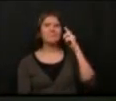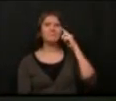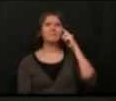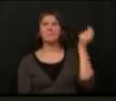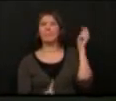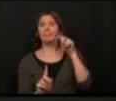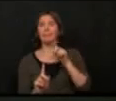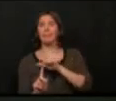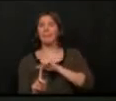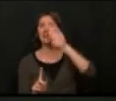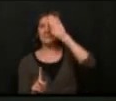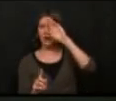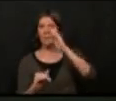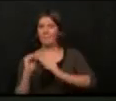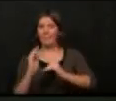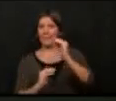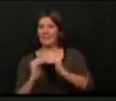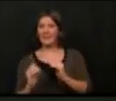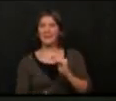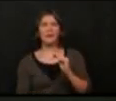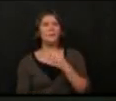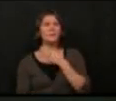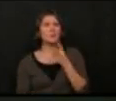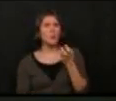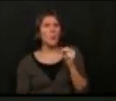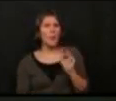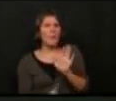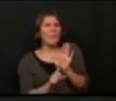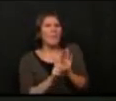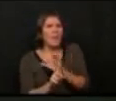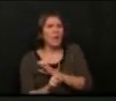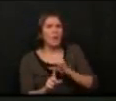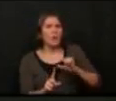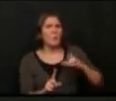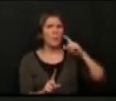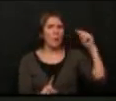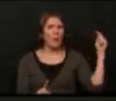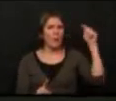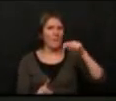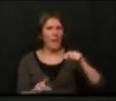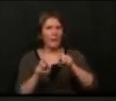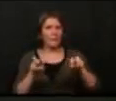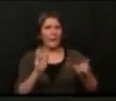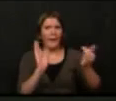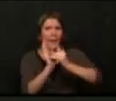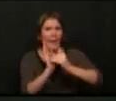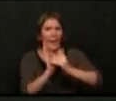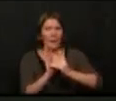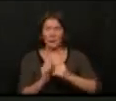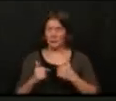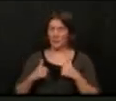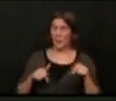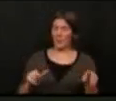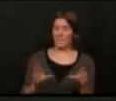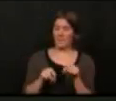for a second, when is the police fire committee going to come back to us? We're meeting this